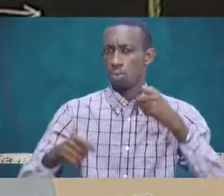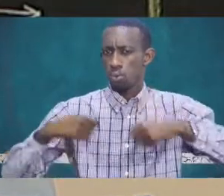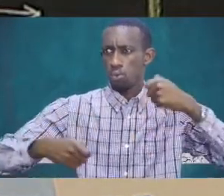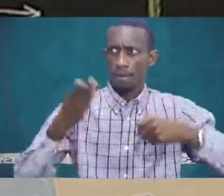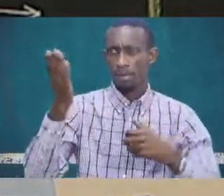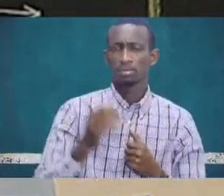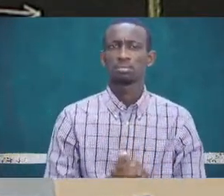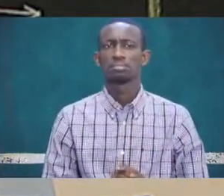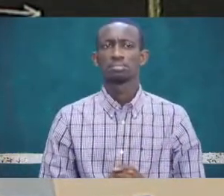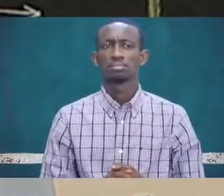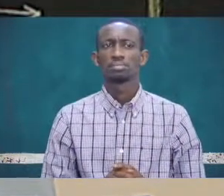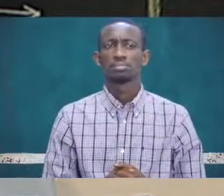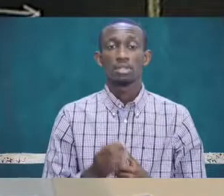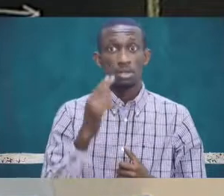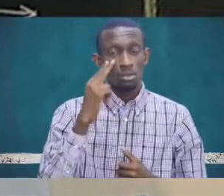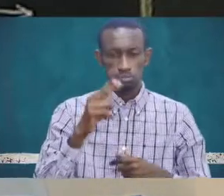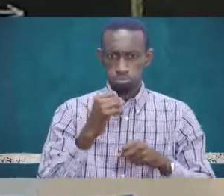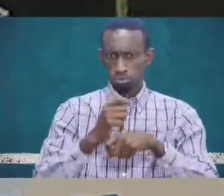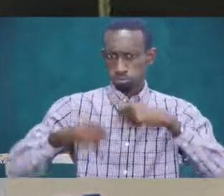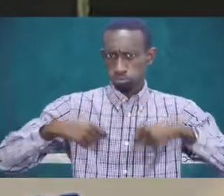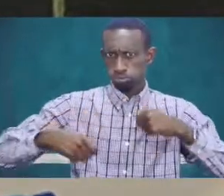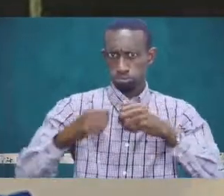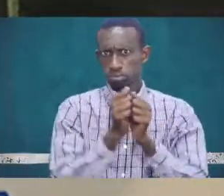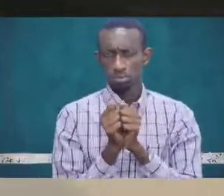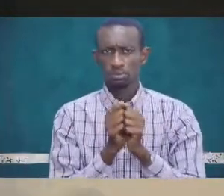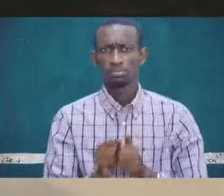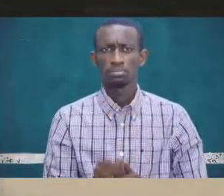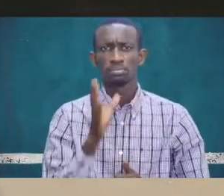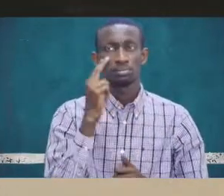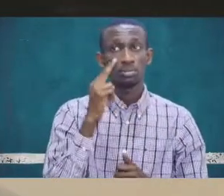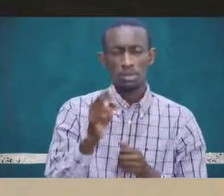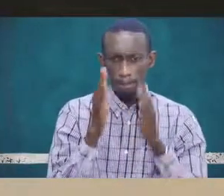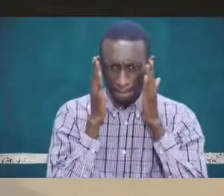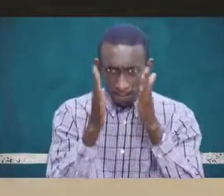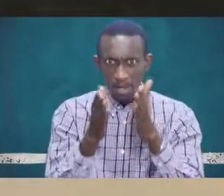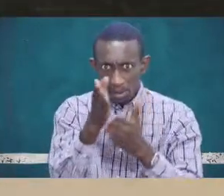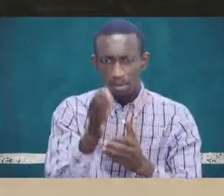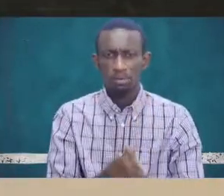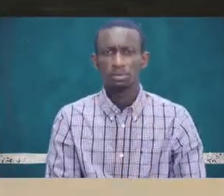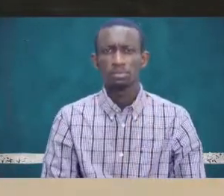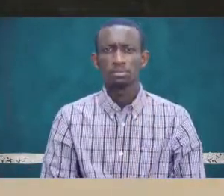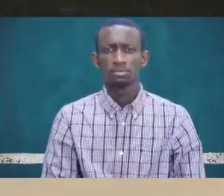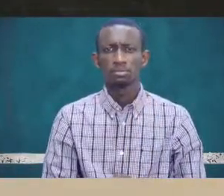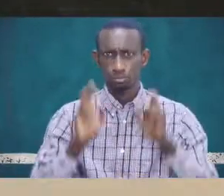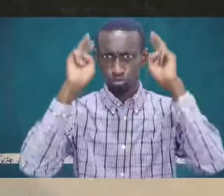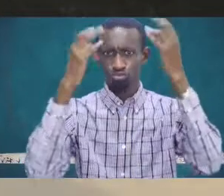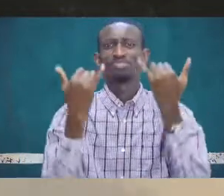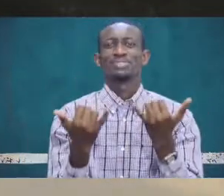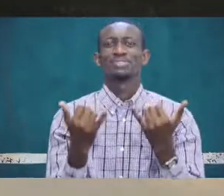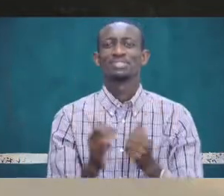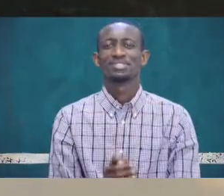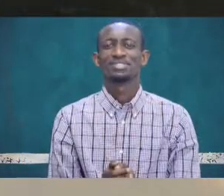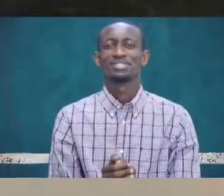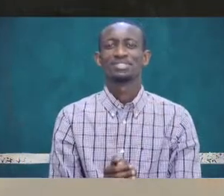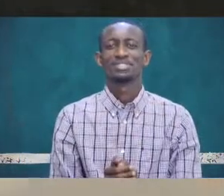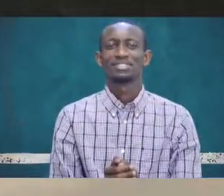these are some of the reactions that we did together. So we are going straight to look at we go to our lesson of today, which